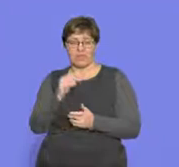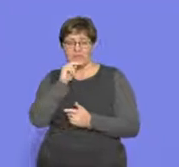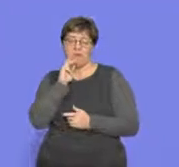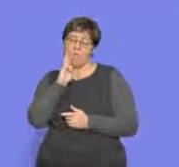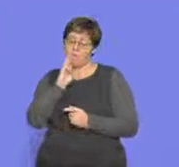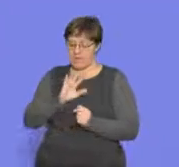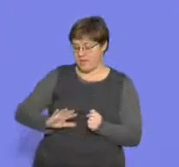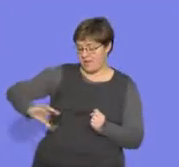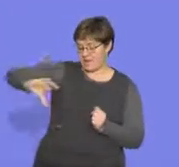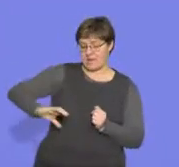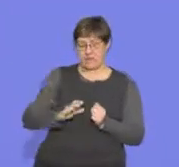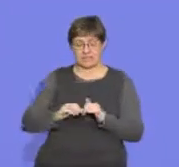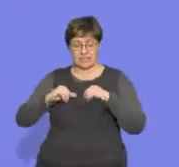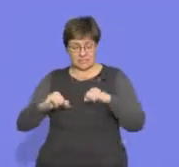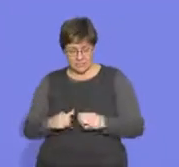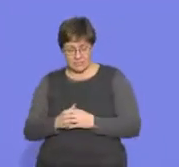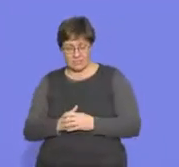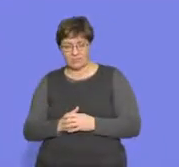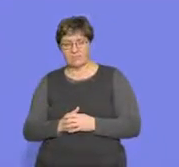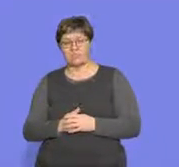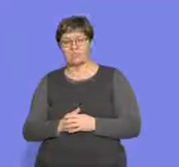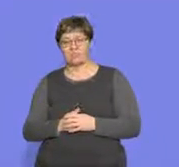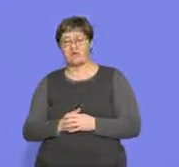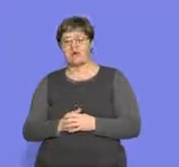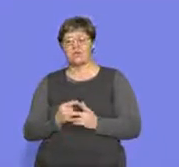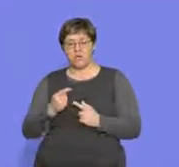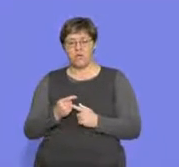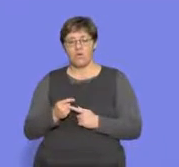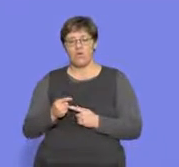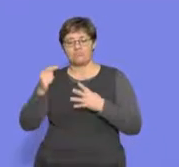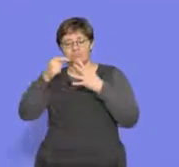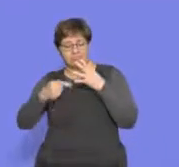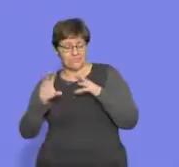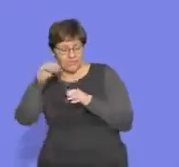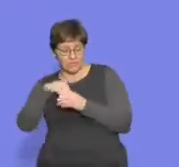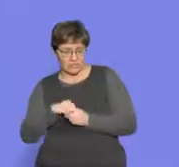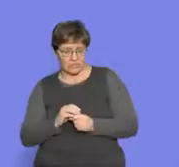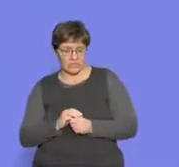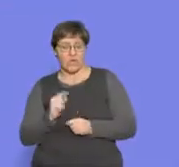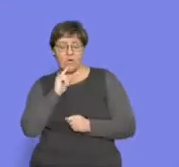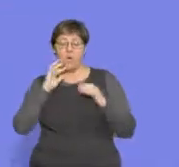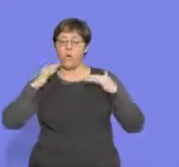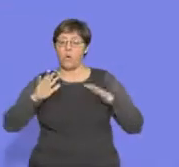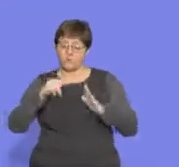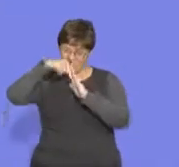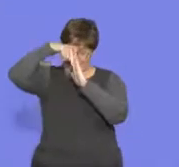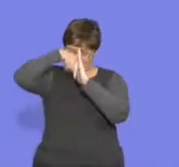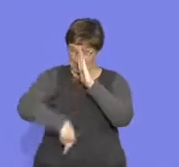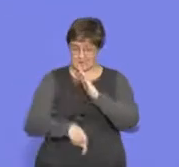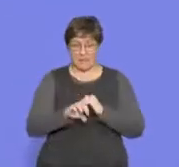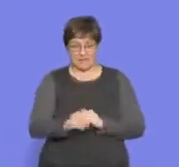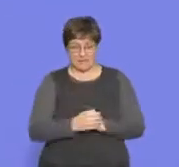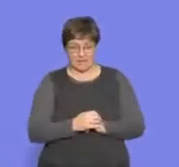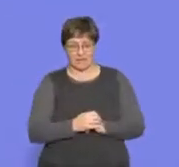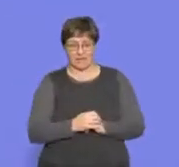our aquatic ecosystems, we refer to all the components of the hydrosphere. We know that the oceans are